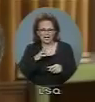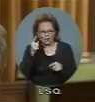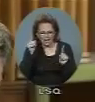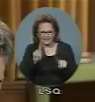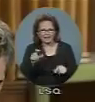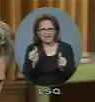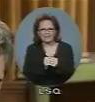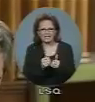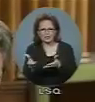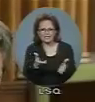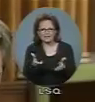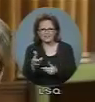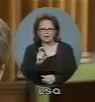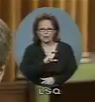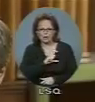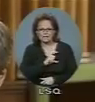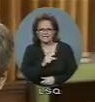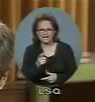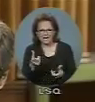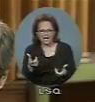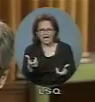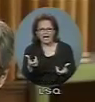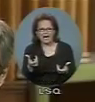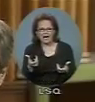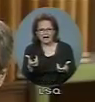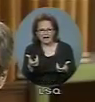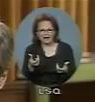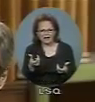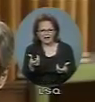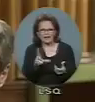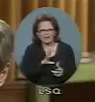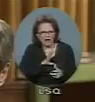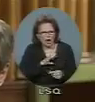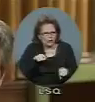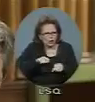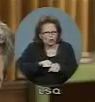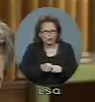Now we have two conflicting stories, plus an improvised